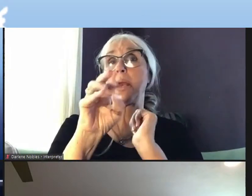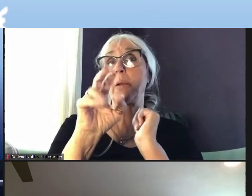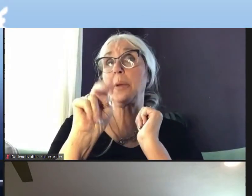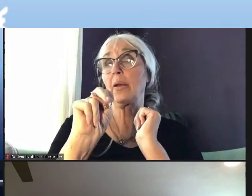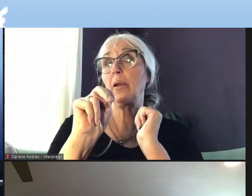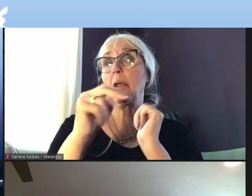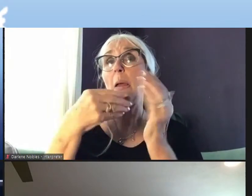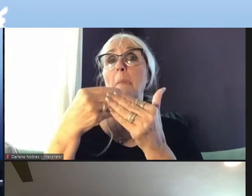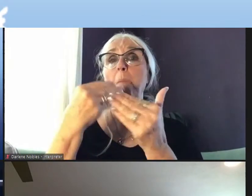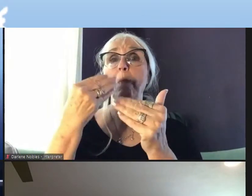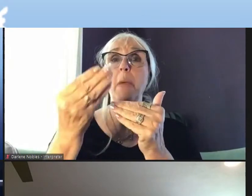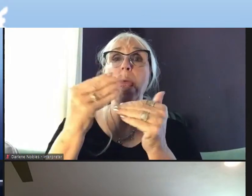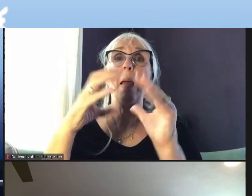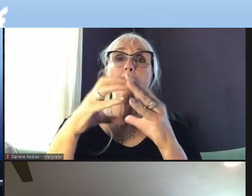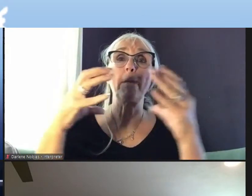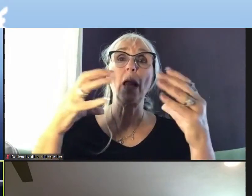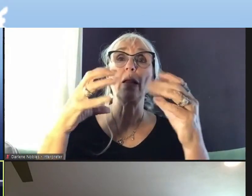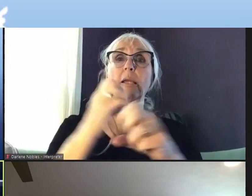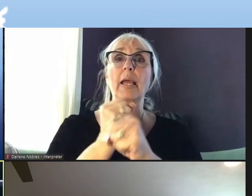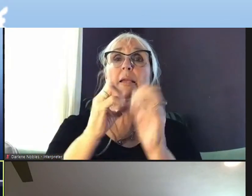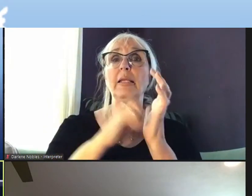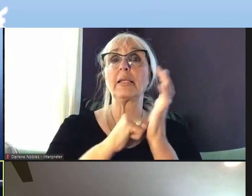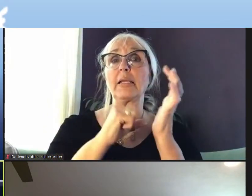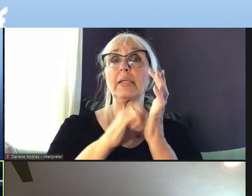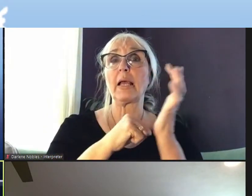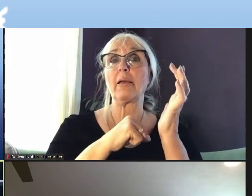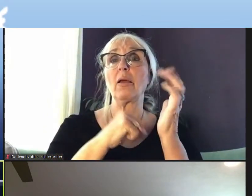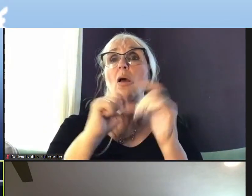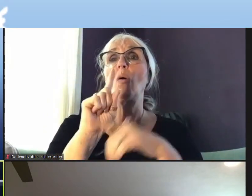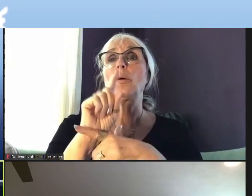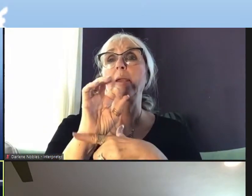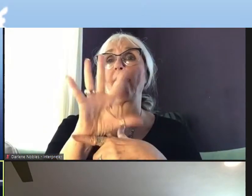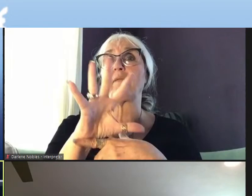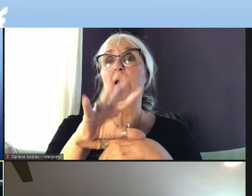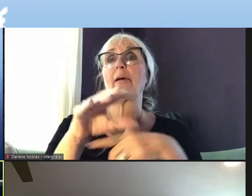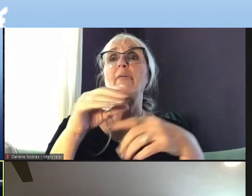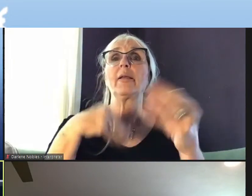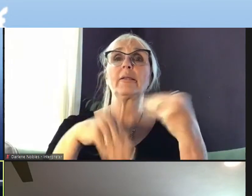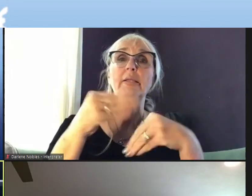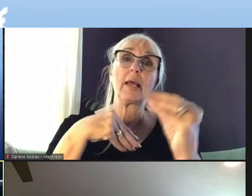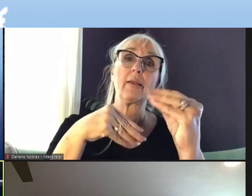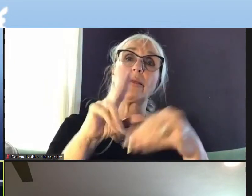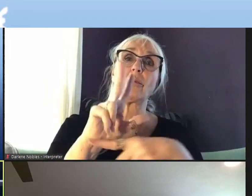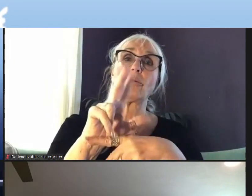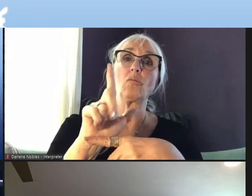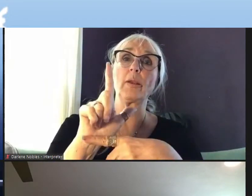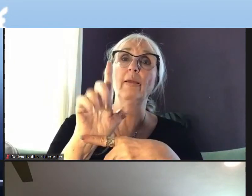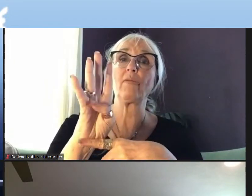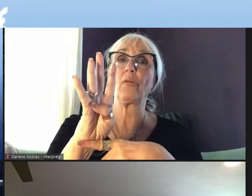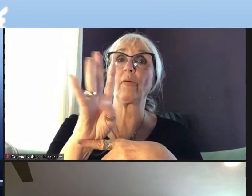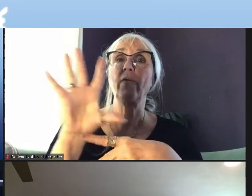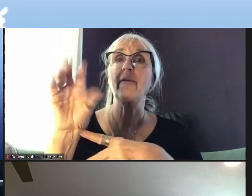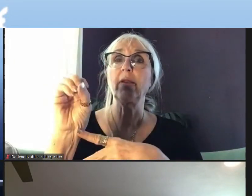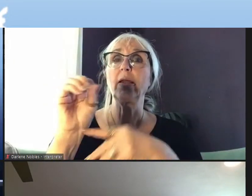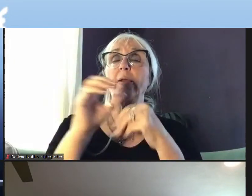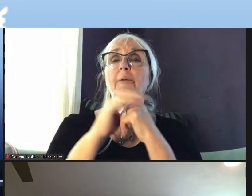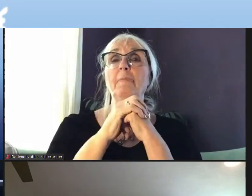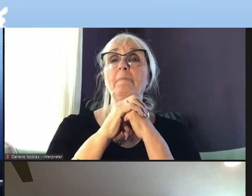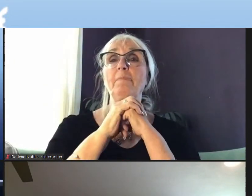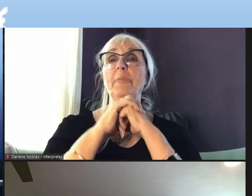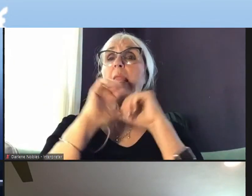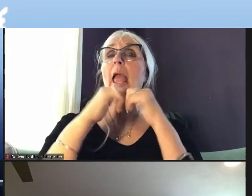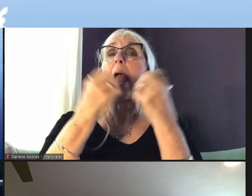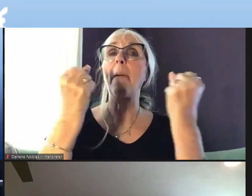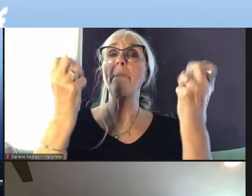get the discount. And So we would currently, pay $195 instead of $324.50. and currently we have how many used